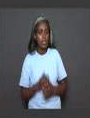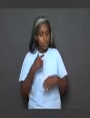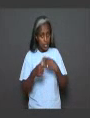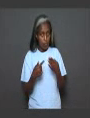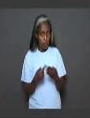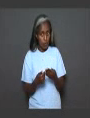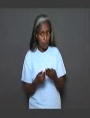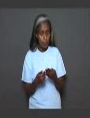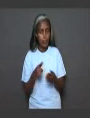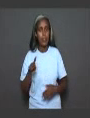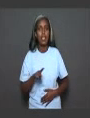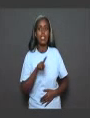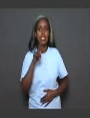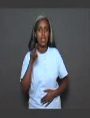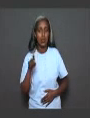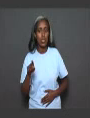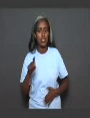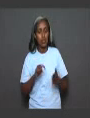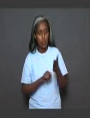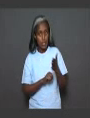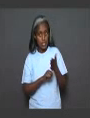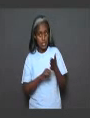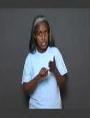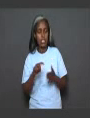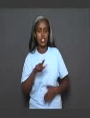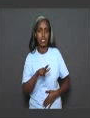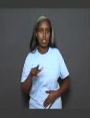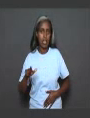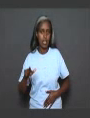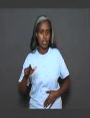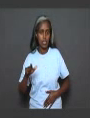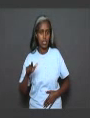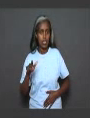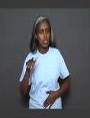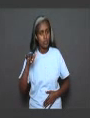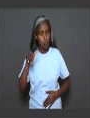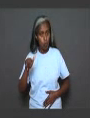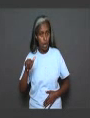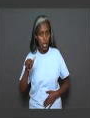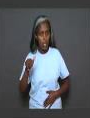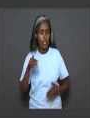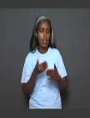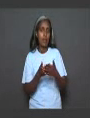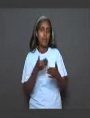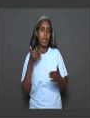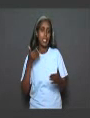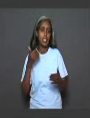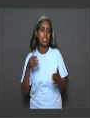Therefore, the equation of the tangent line is y